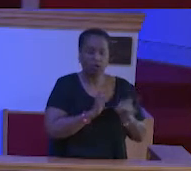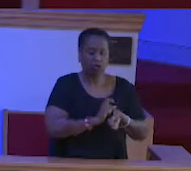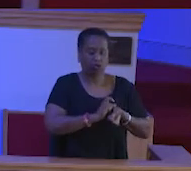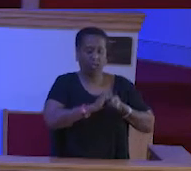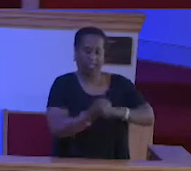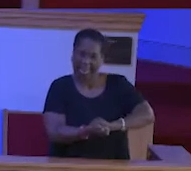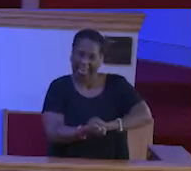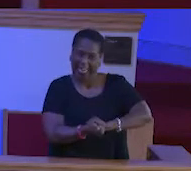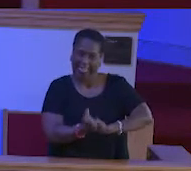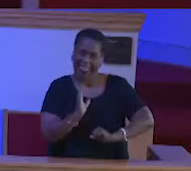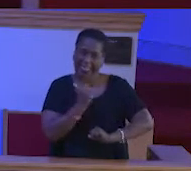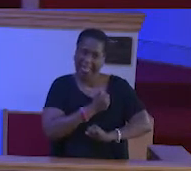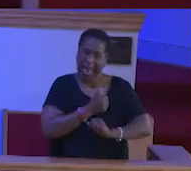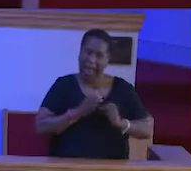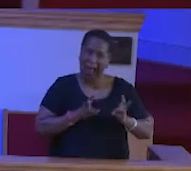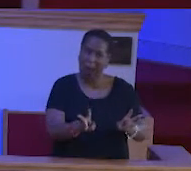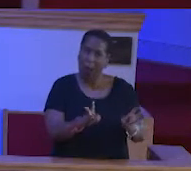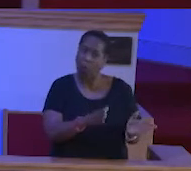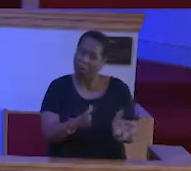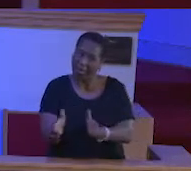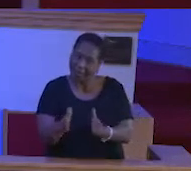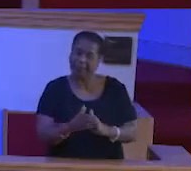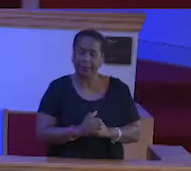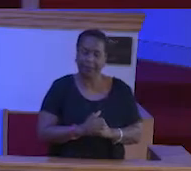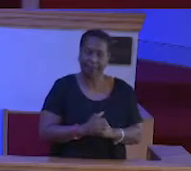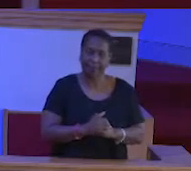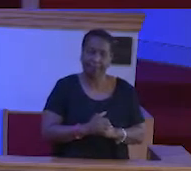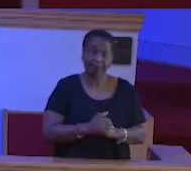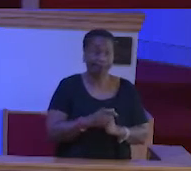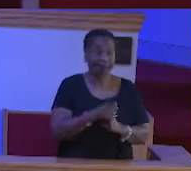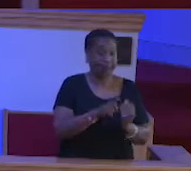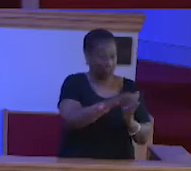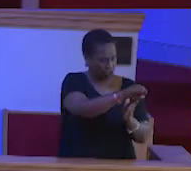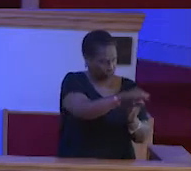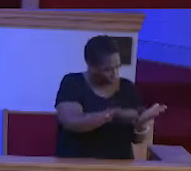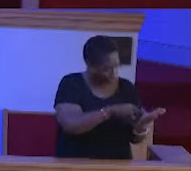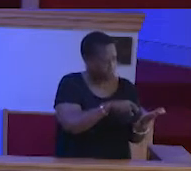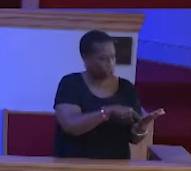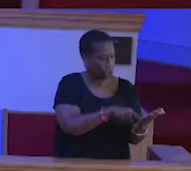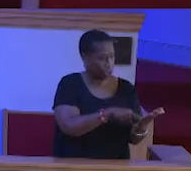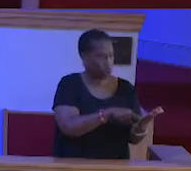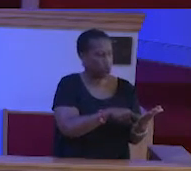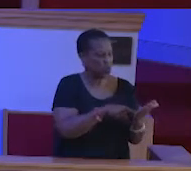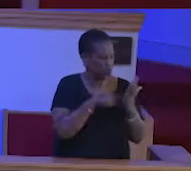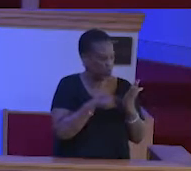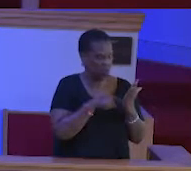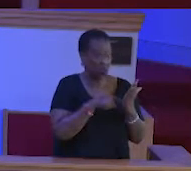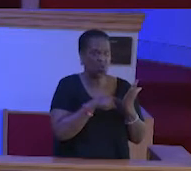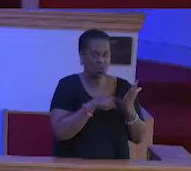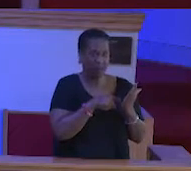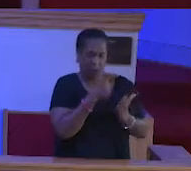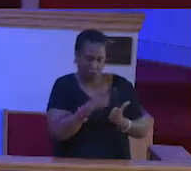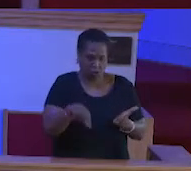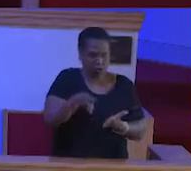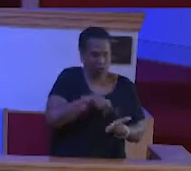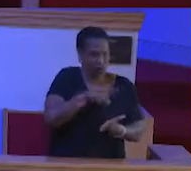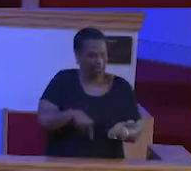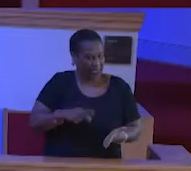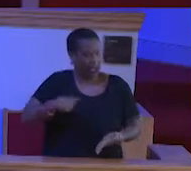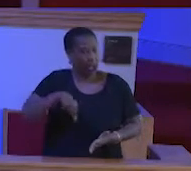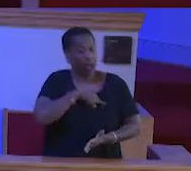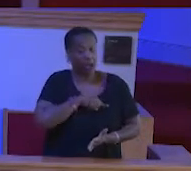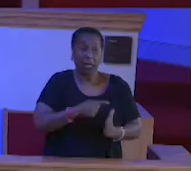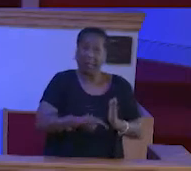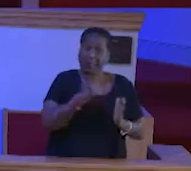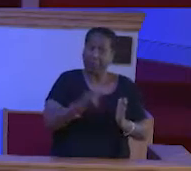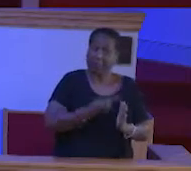our methodologies. Scripture has corrective capacity. For there are times in life